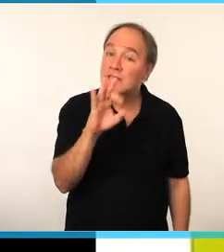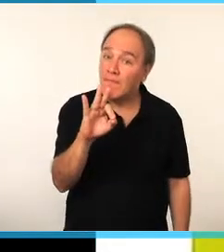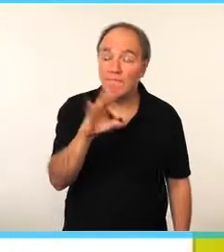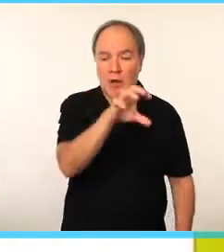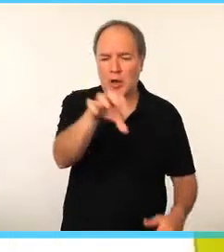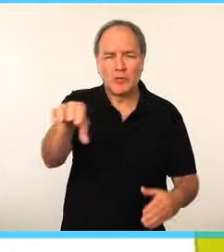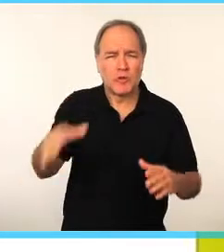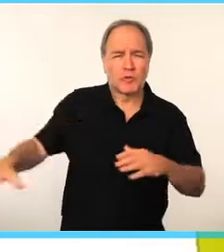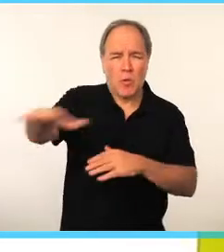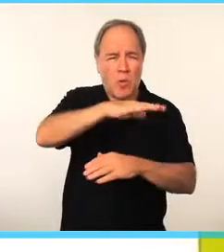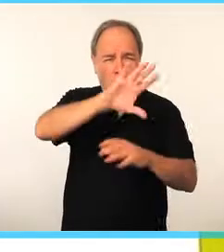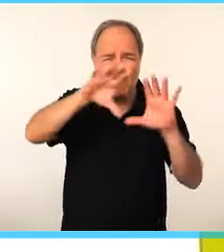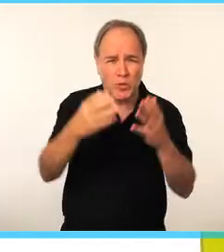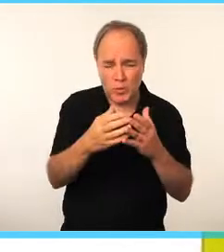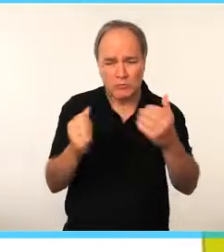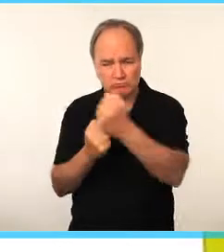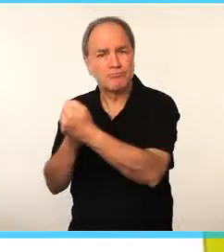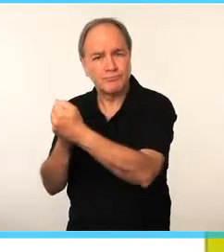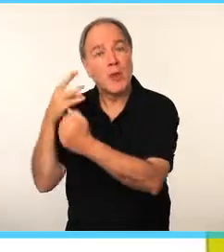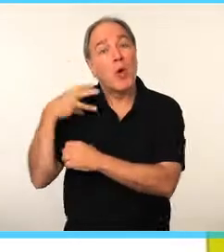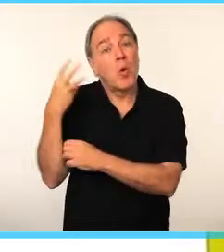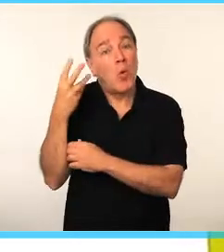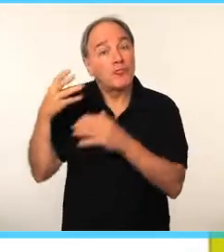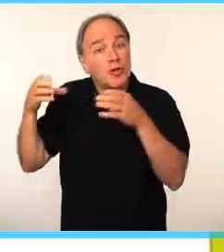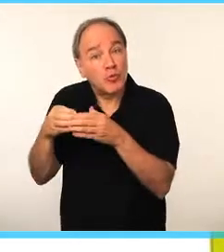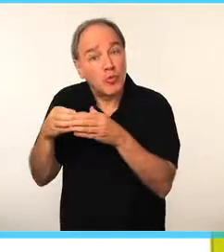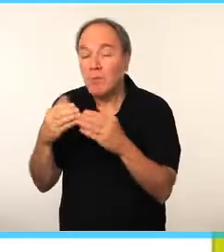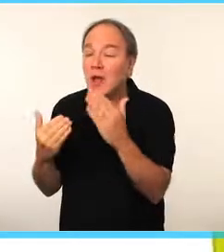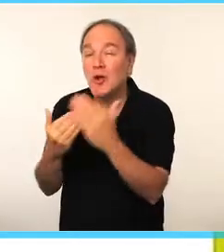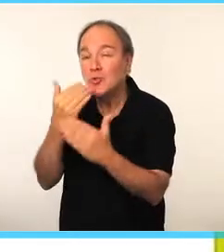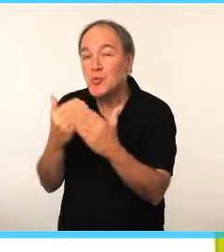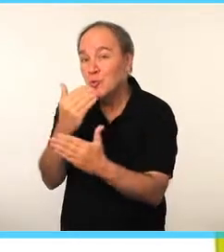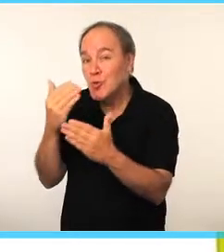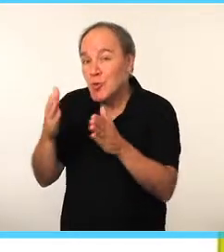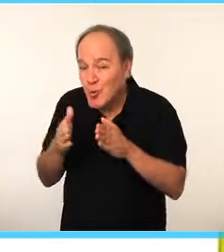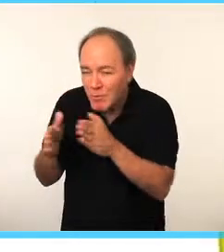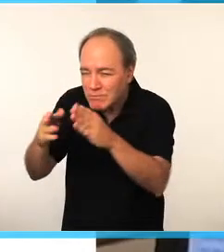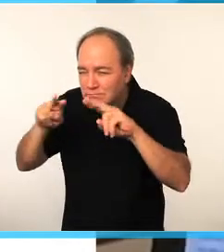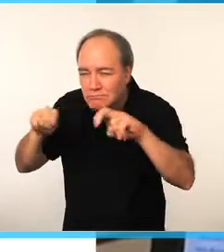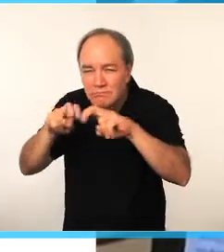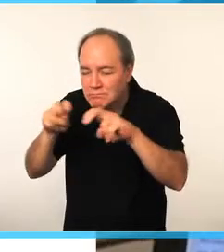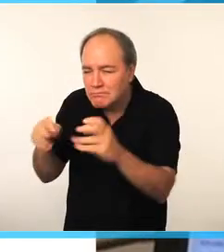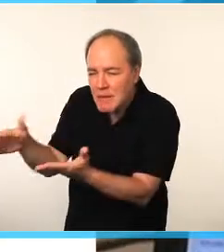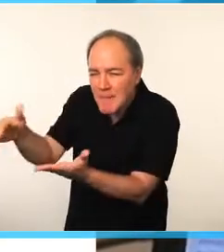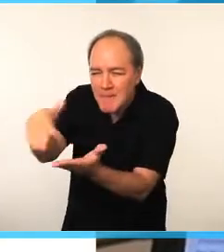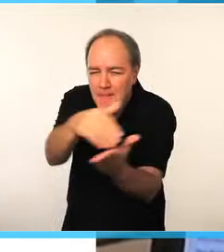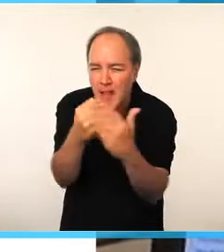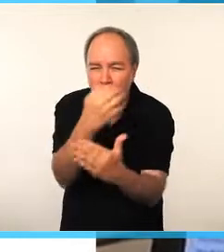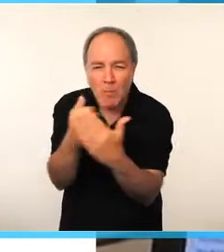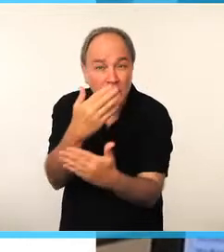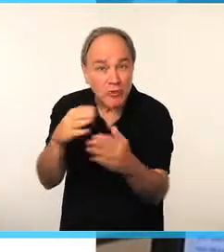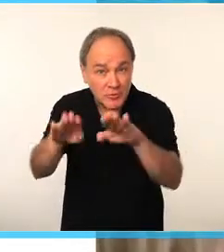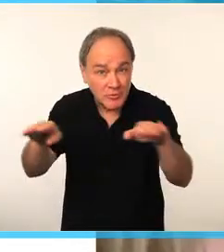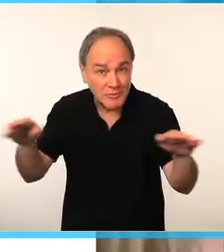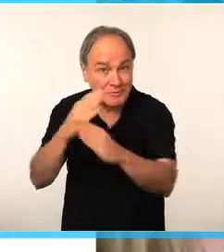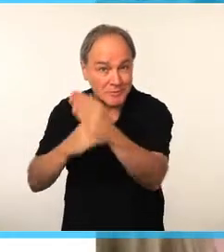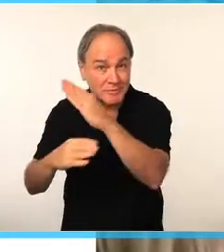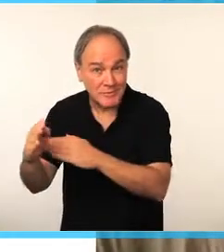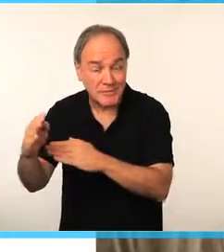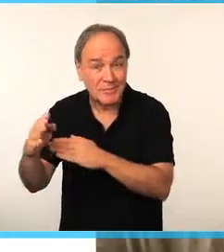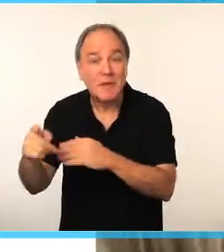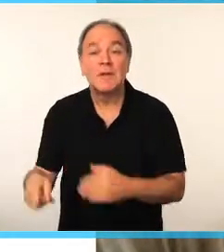fulfilled. Countries around the world and UNICEF are supporting the Washington Group on Disability Statistics in development of a